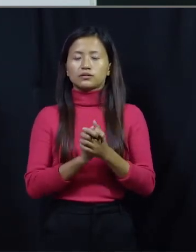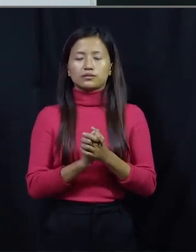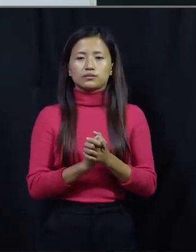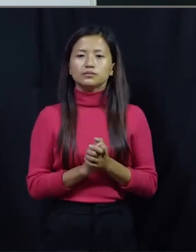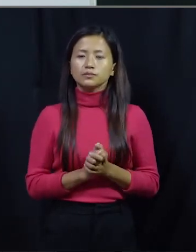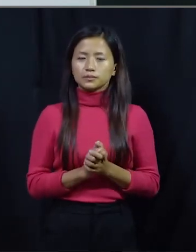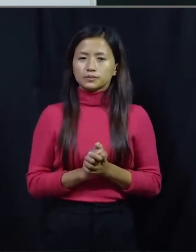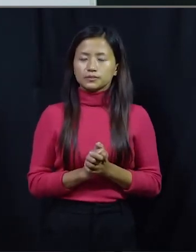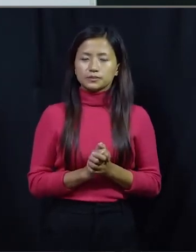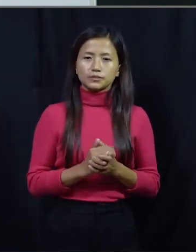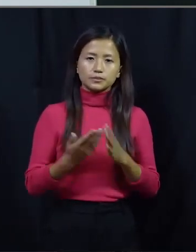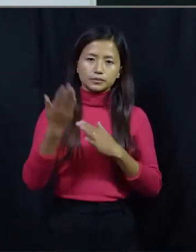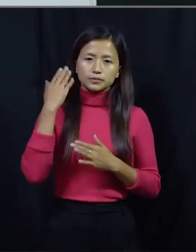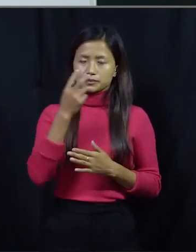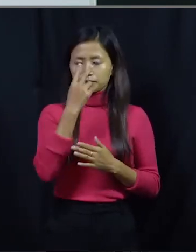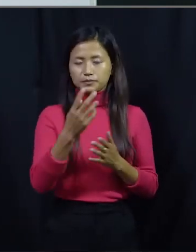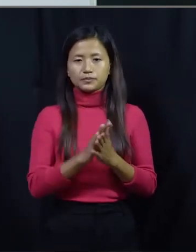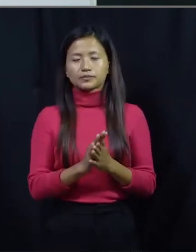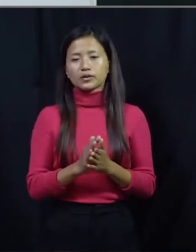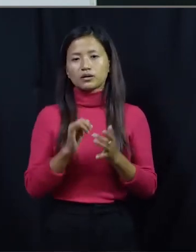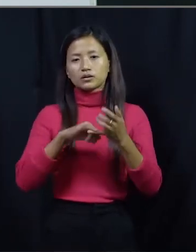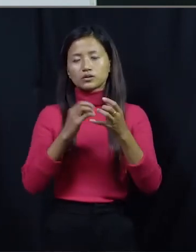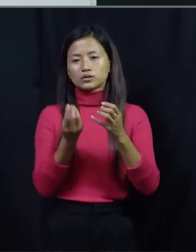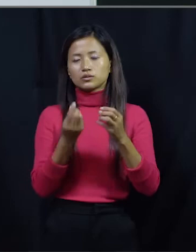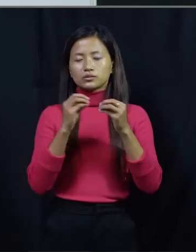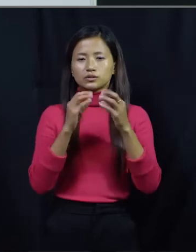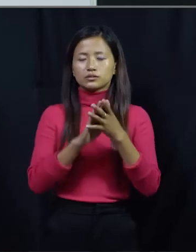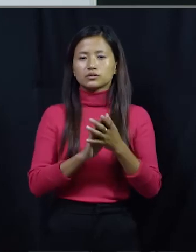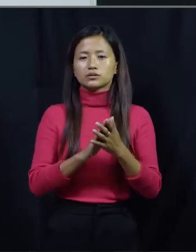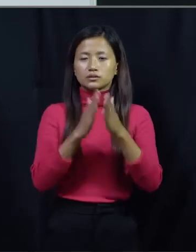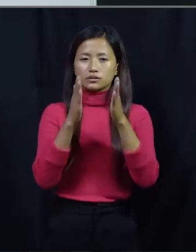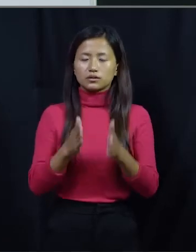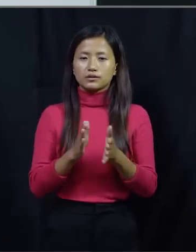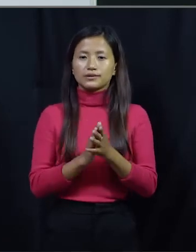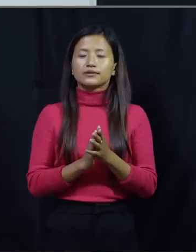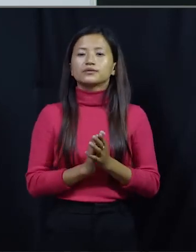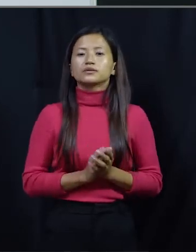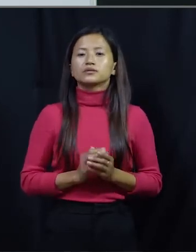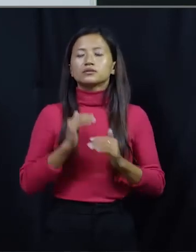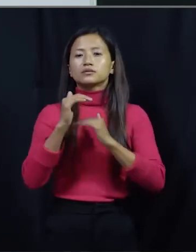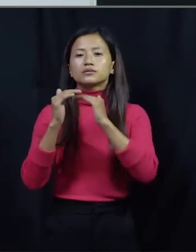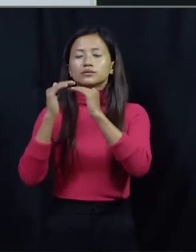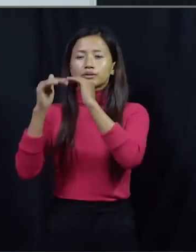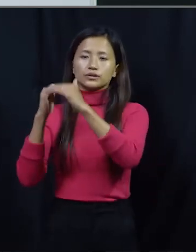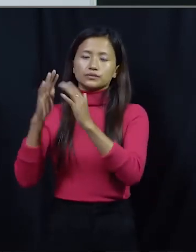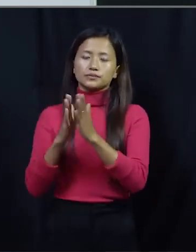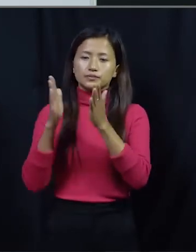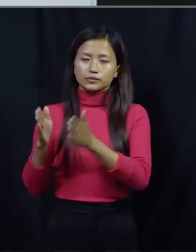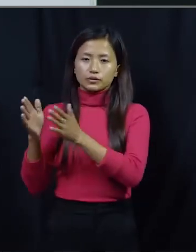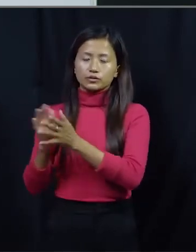Okay. Previously we have seen that range is a subset of codomain, but in case of onto function, we have range is equal to codomain.